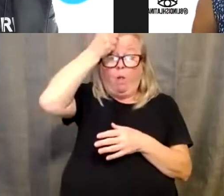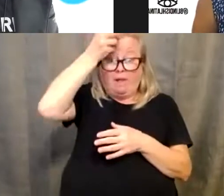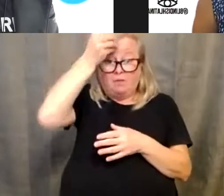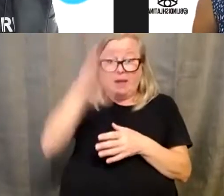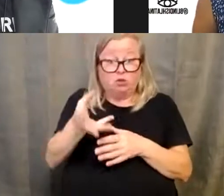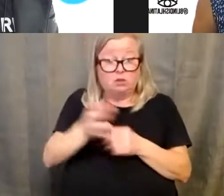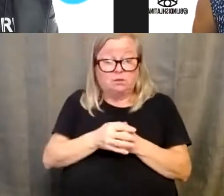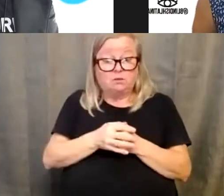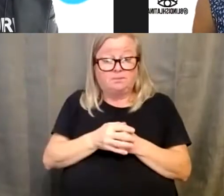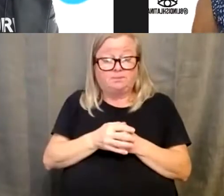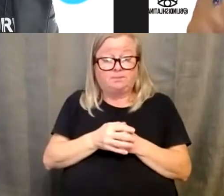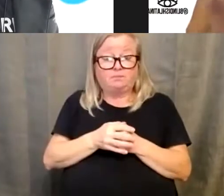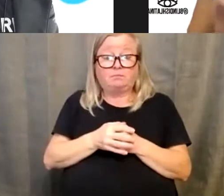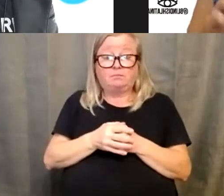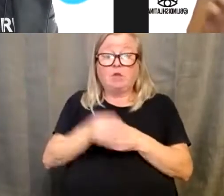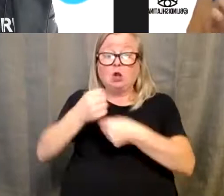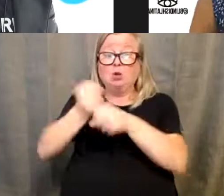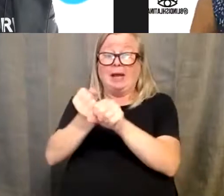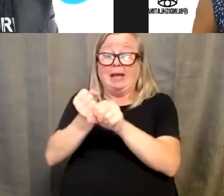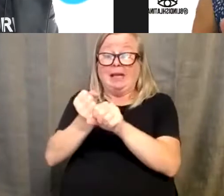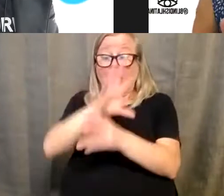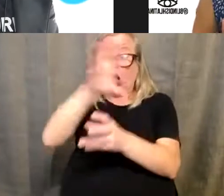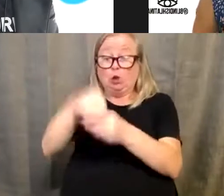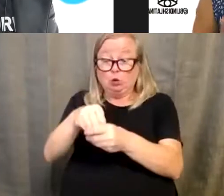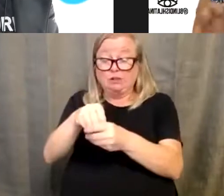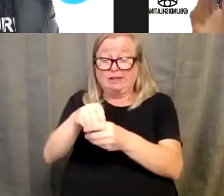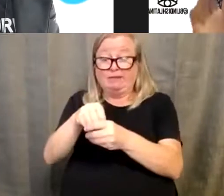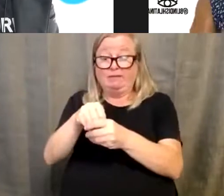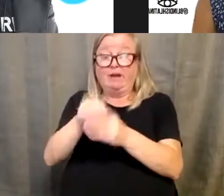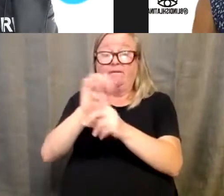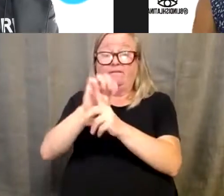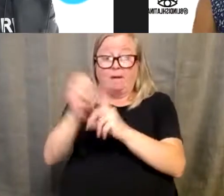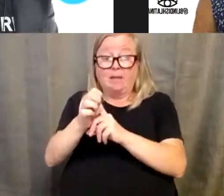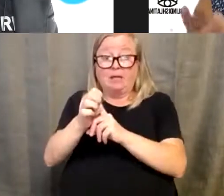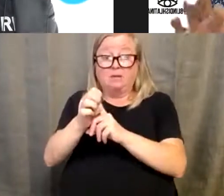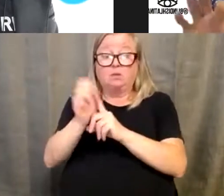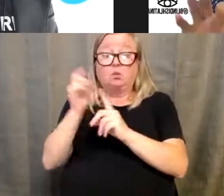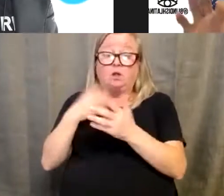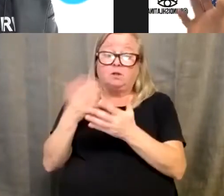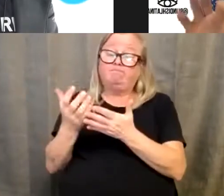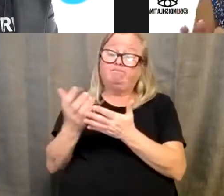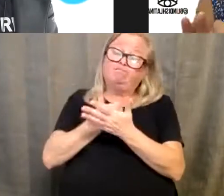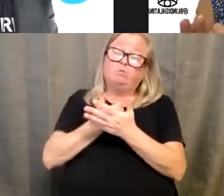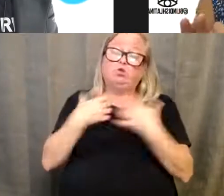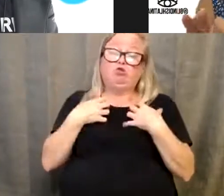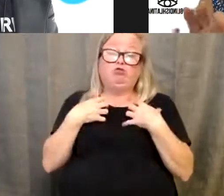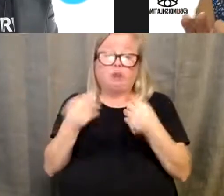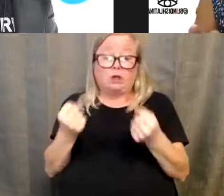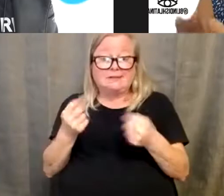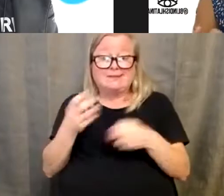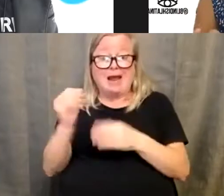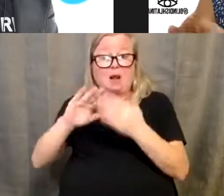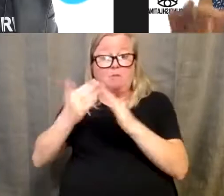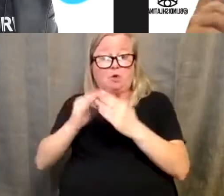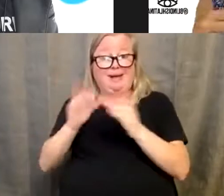Creating inclusive environments promotes trust and community. which is really important and